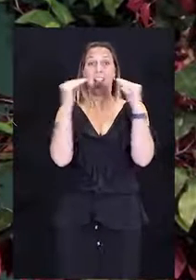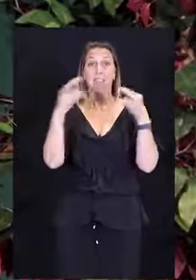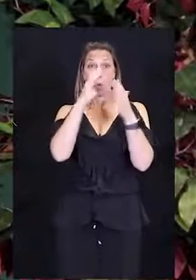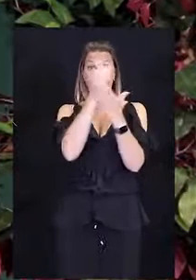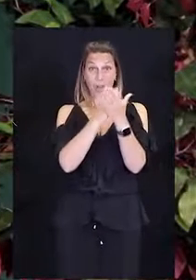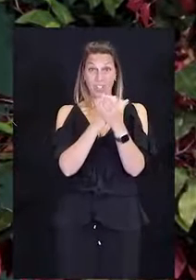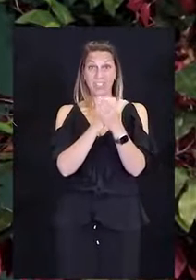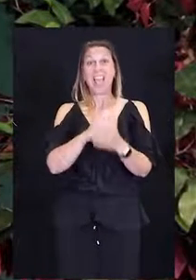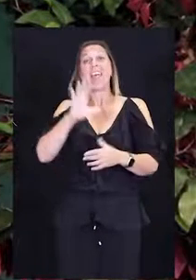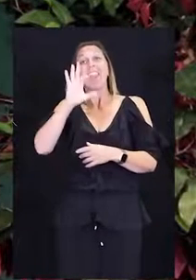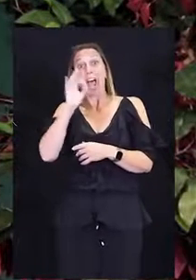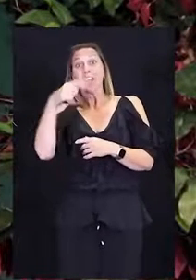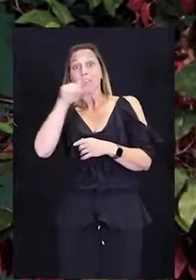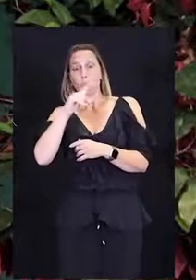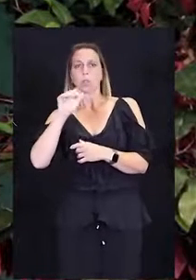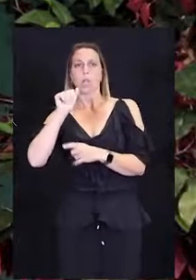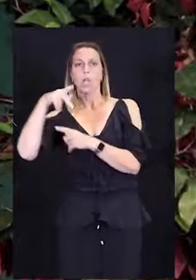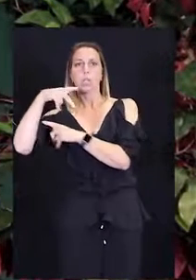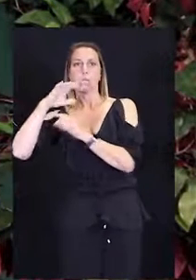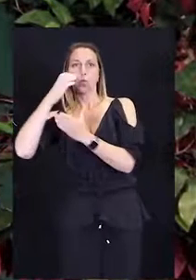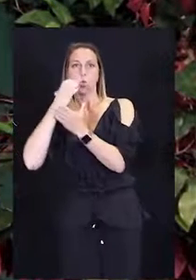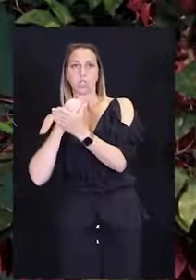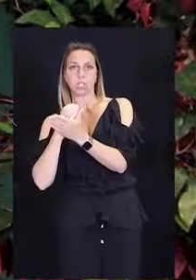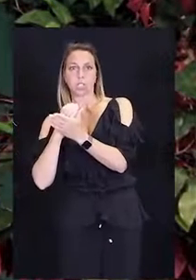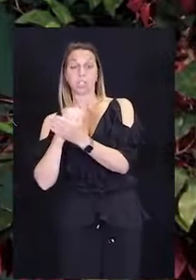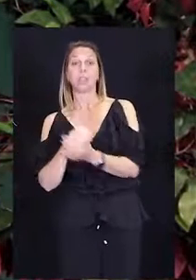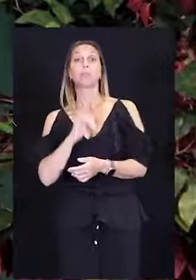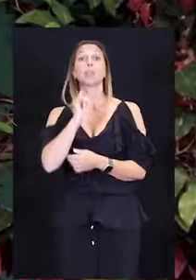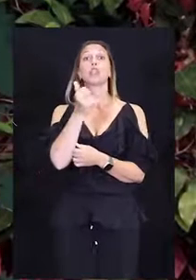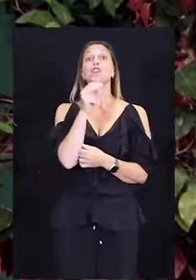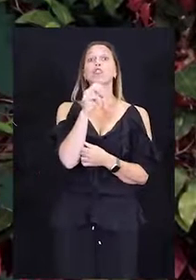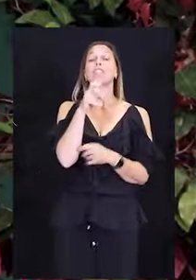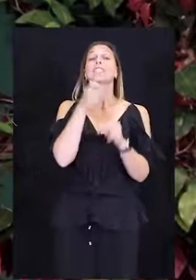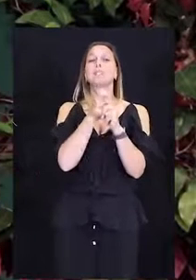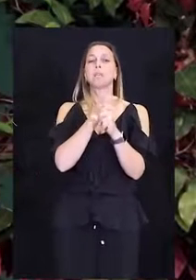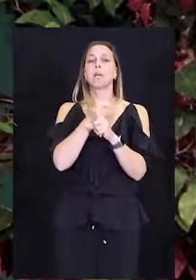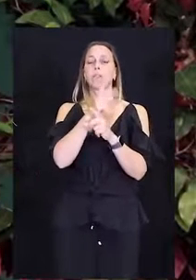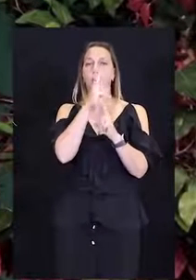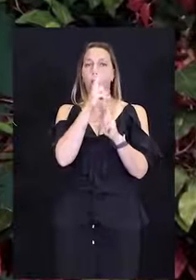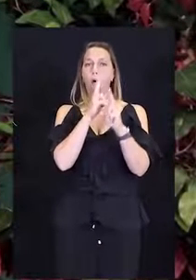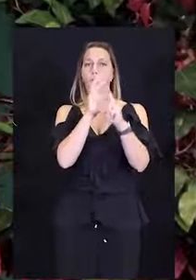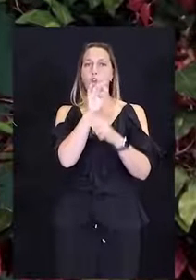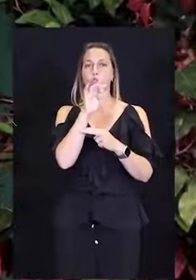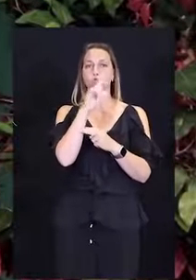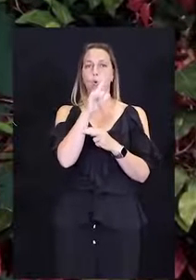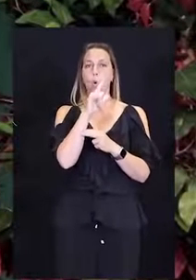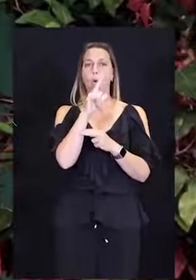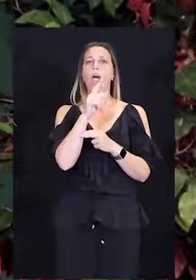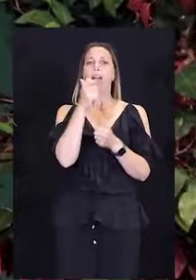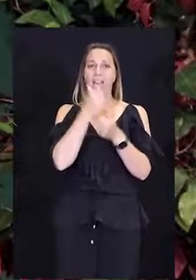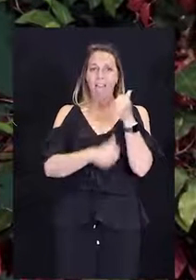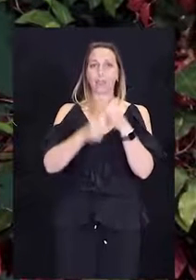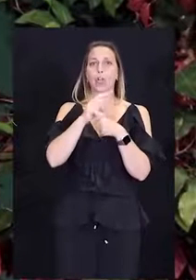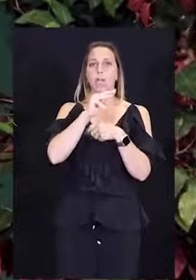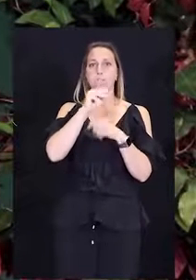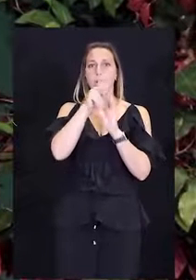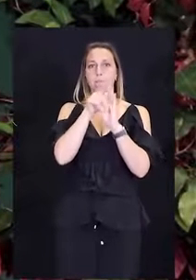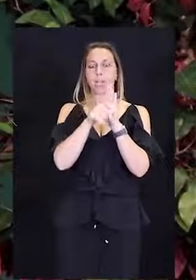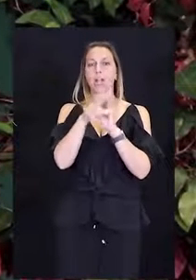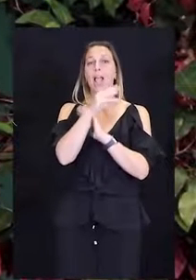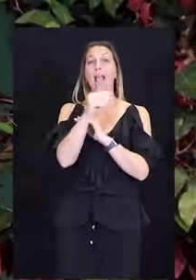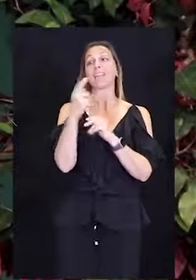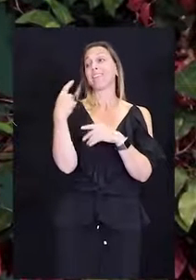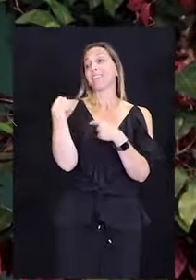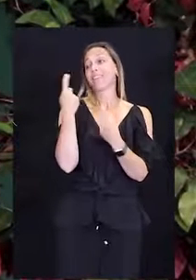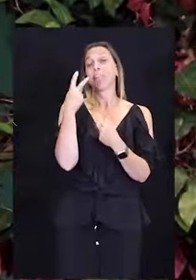his career, 9 of which being AP courses. Jason was on the Distinguished Honor Roll every marking period and is a 3-year member of the